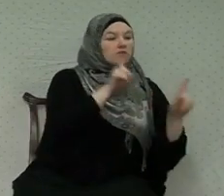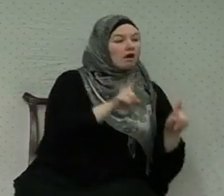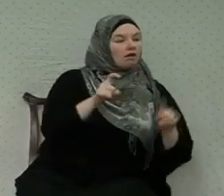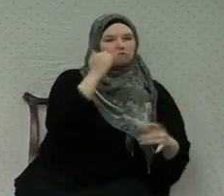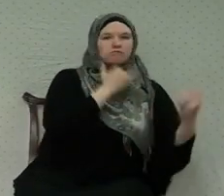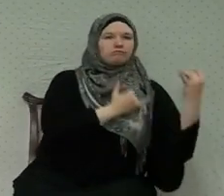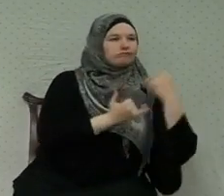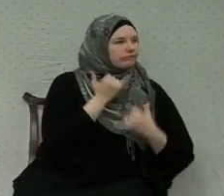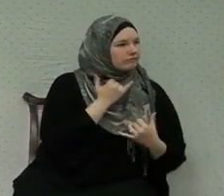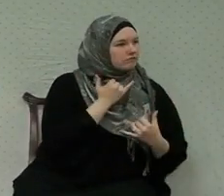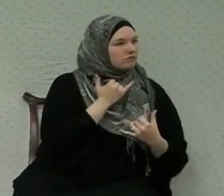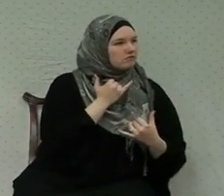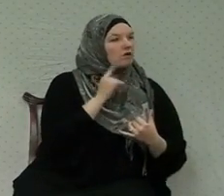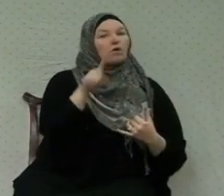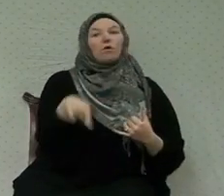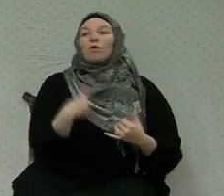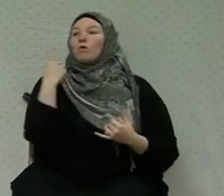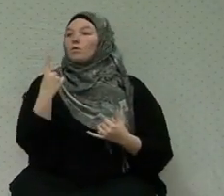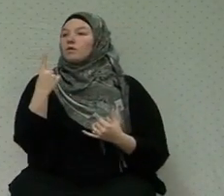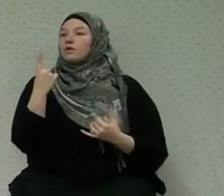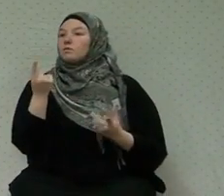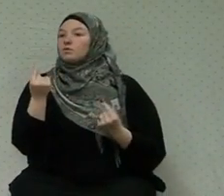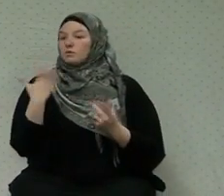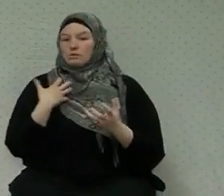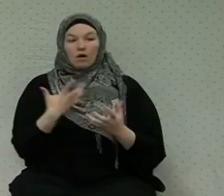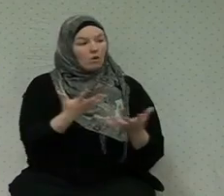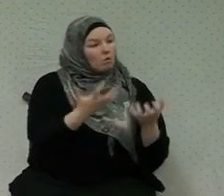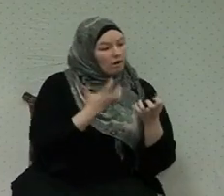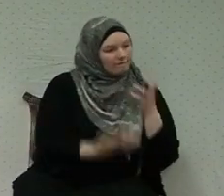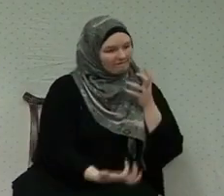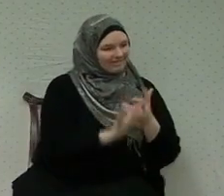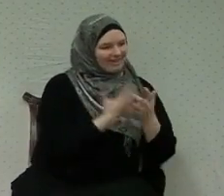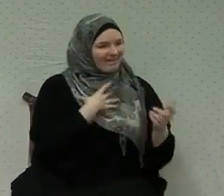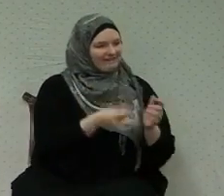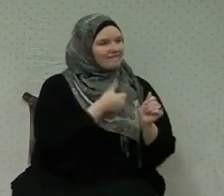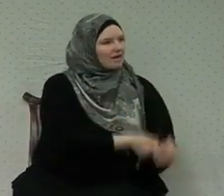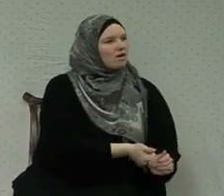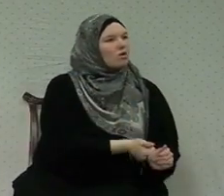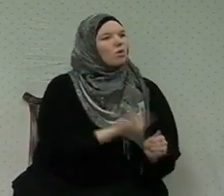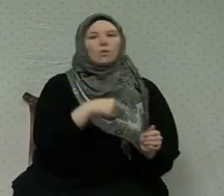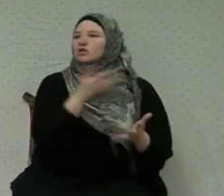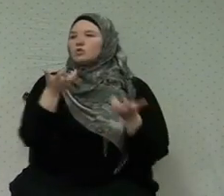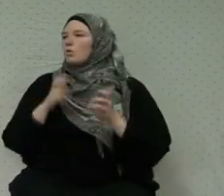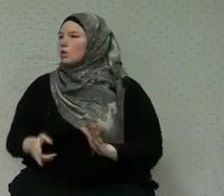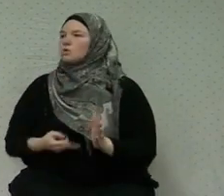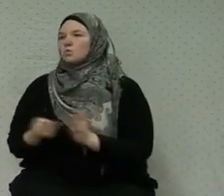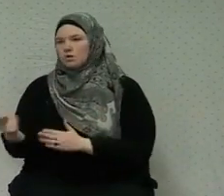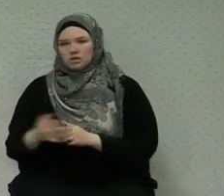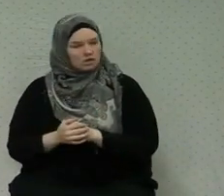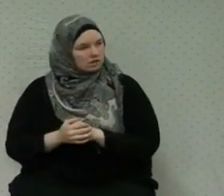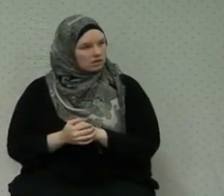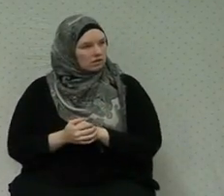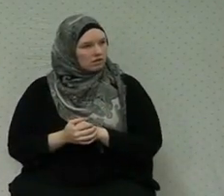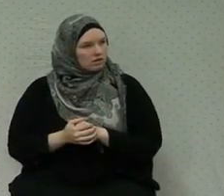only reason is we want what fits our whims and desires. We don't want truth.